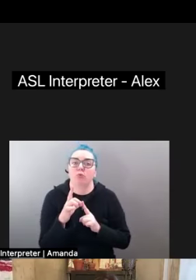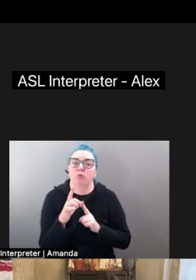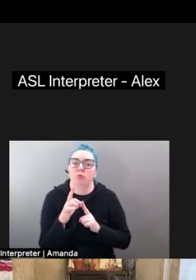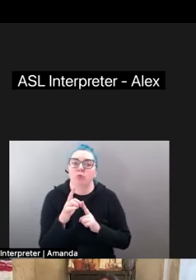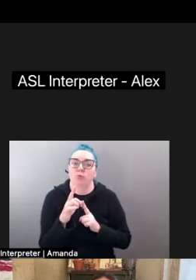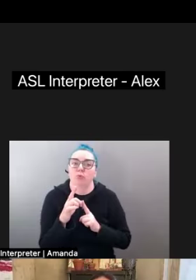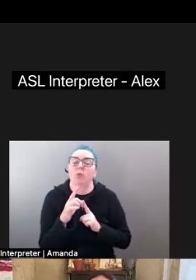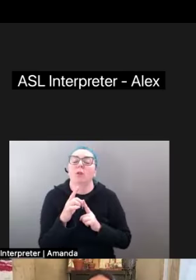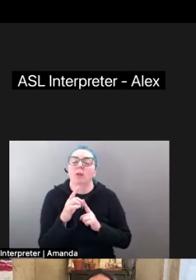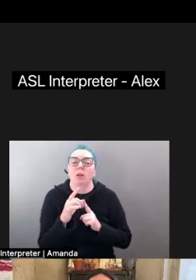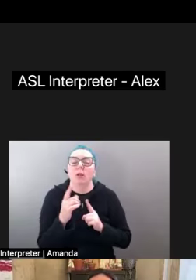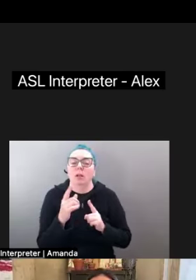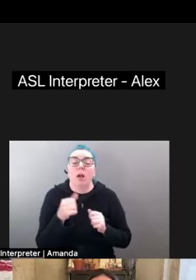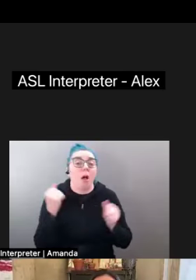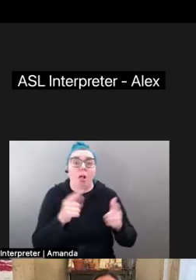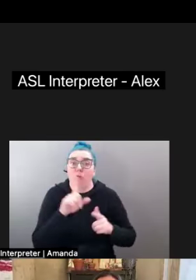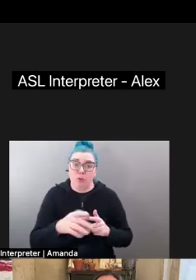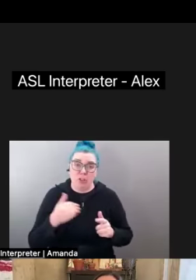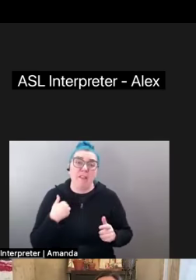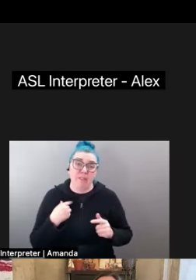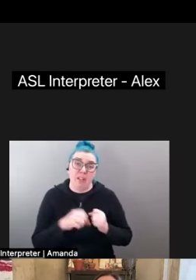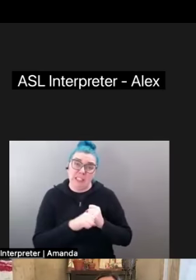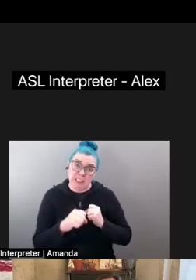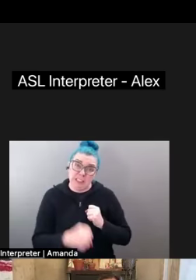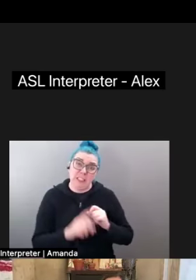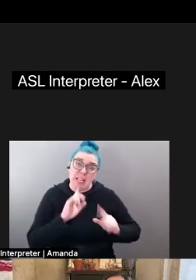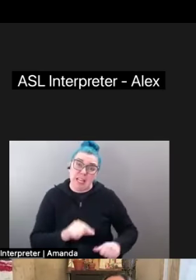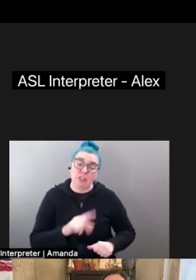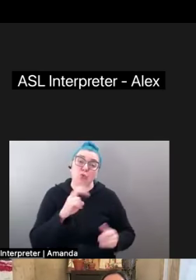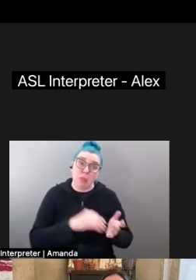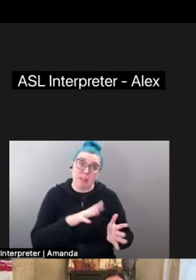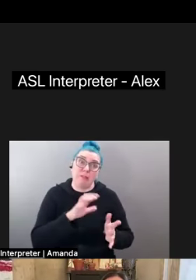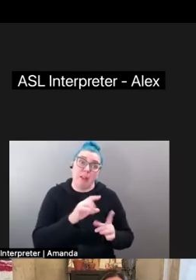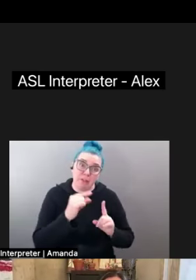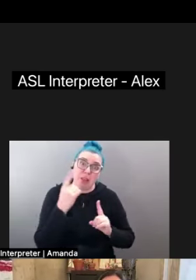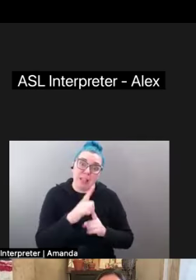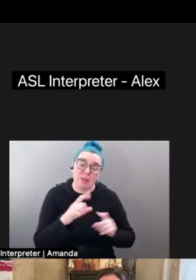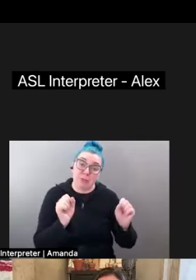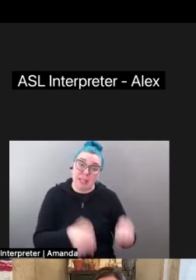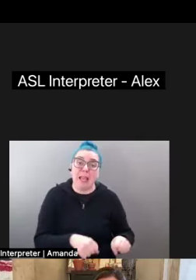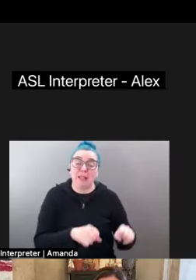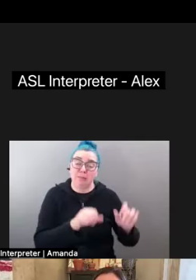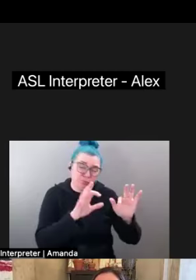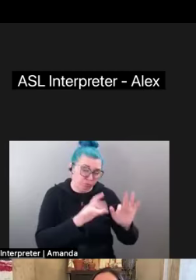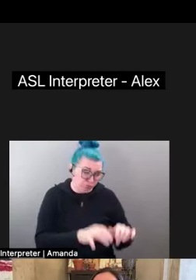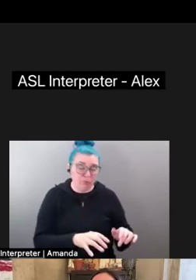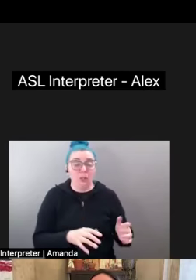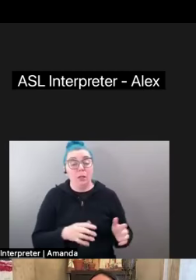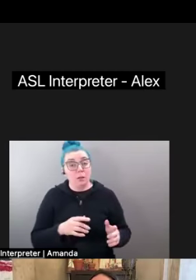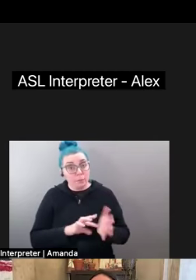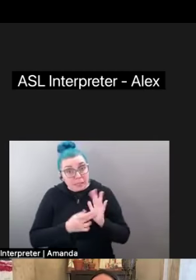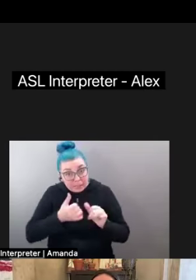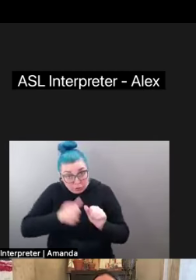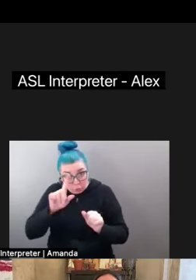this first year of this program, but I don't encourage you to use the maximum character count for every question. There may be